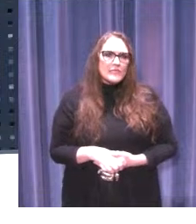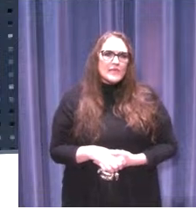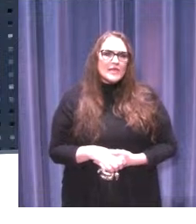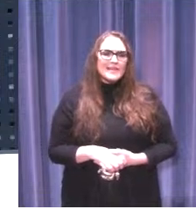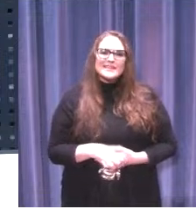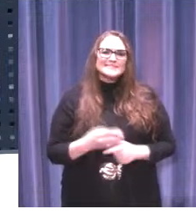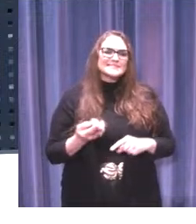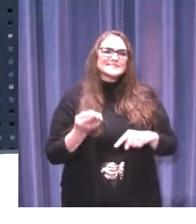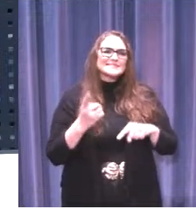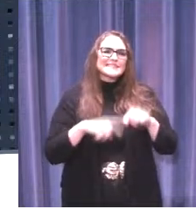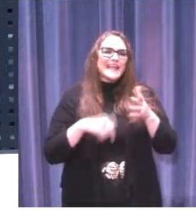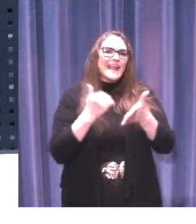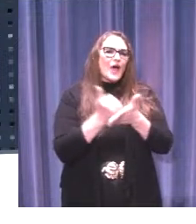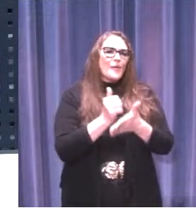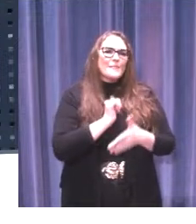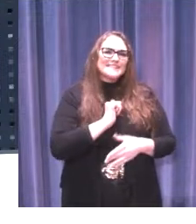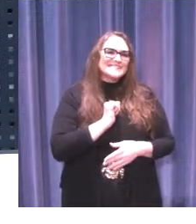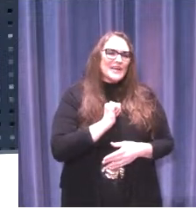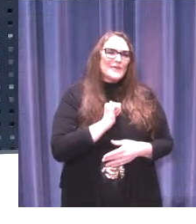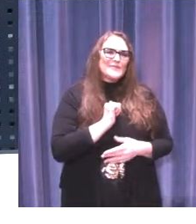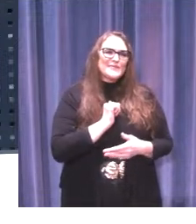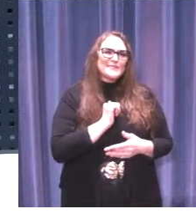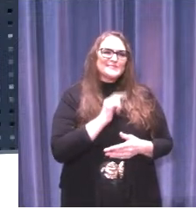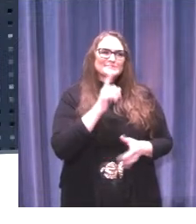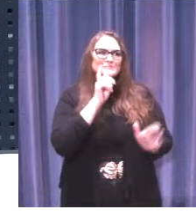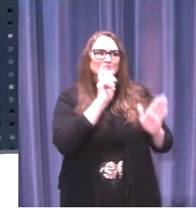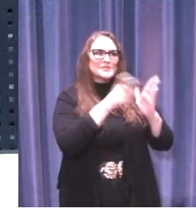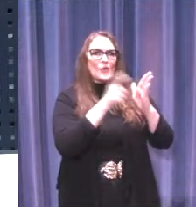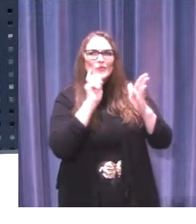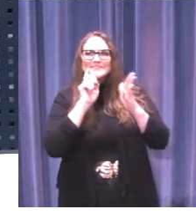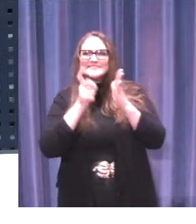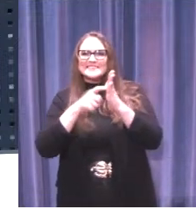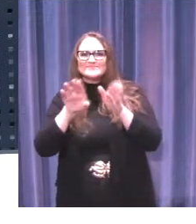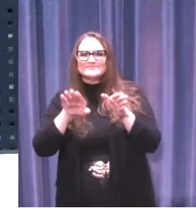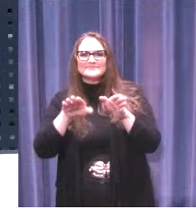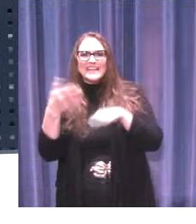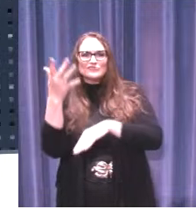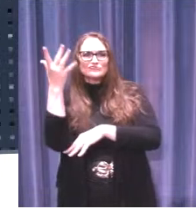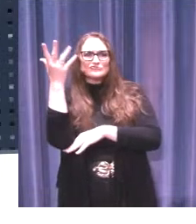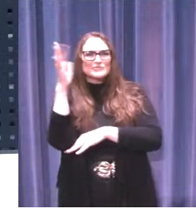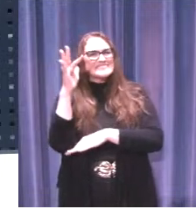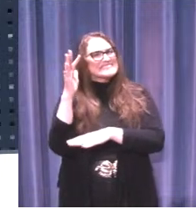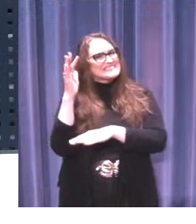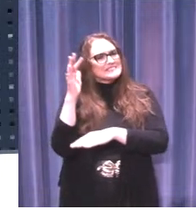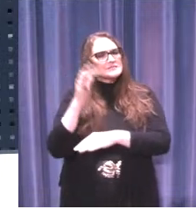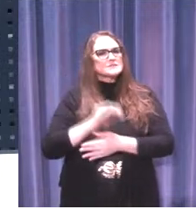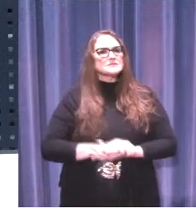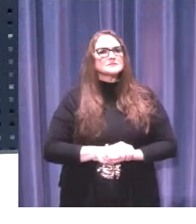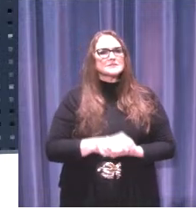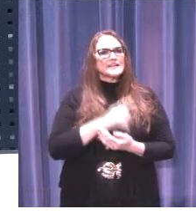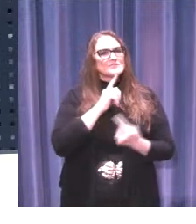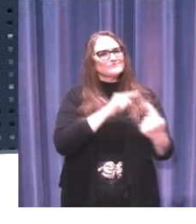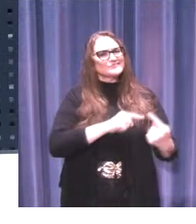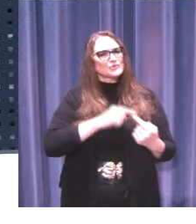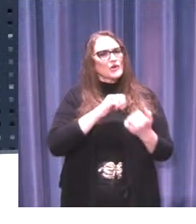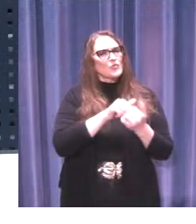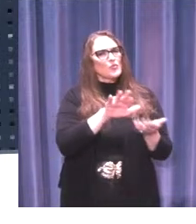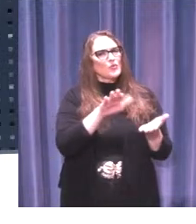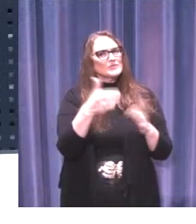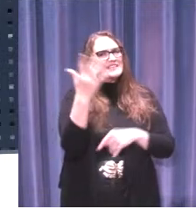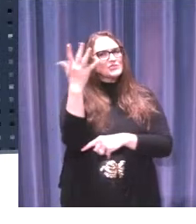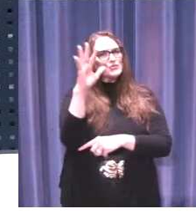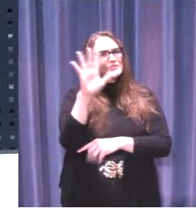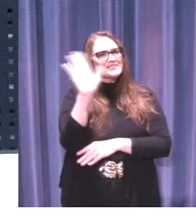I can't help myself in noticing dead trees. I just struggle with dead